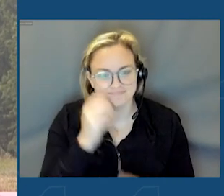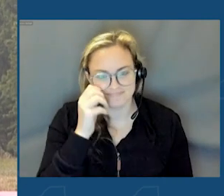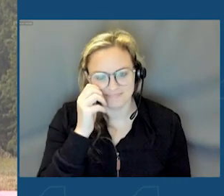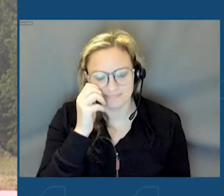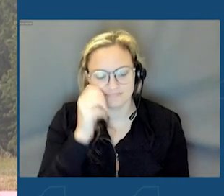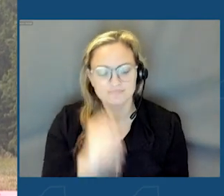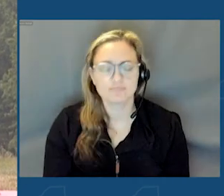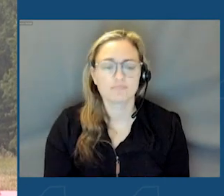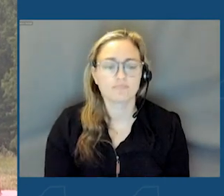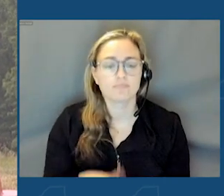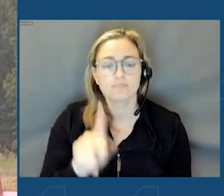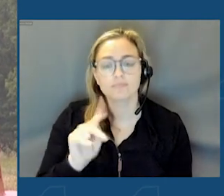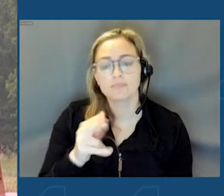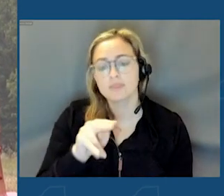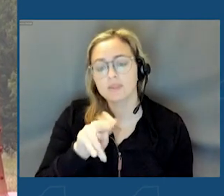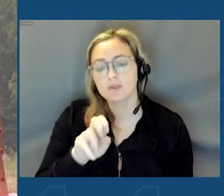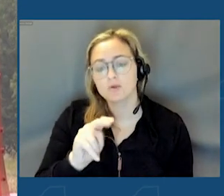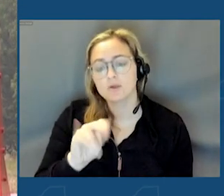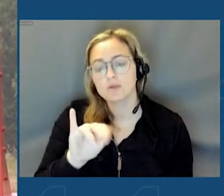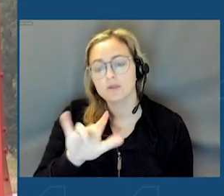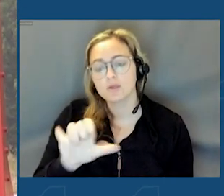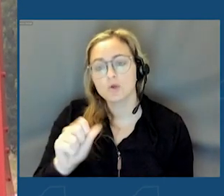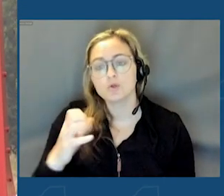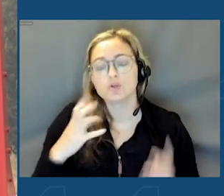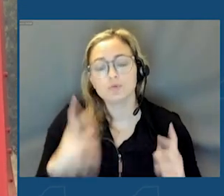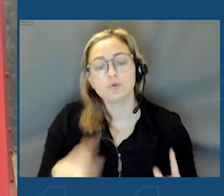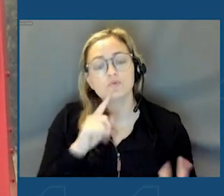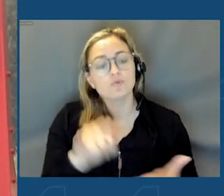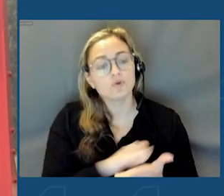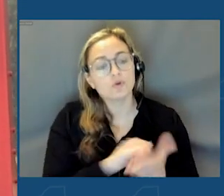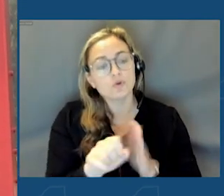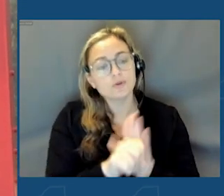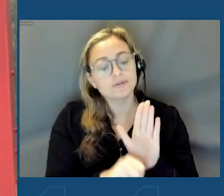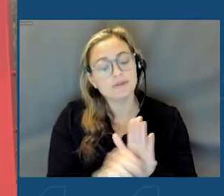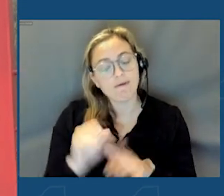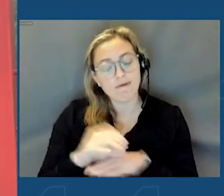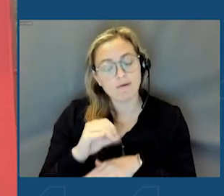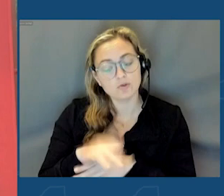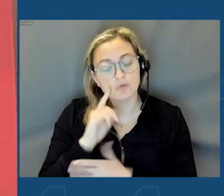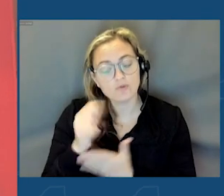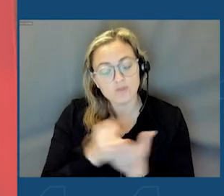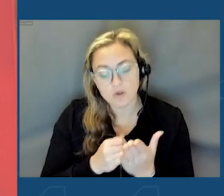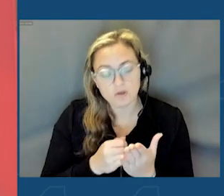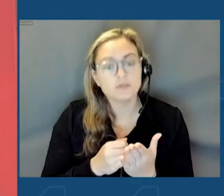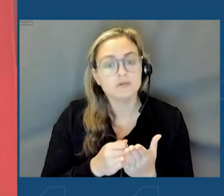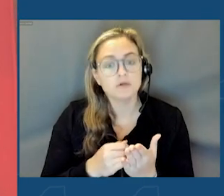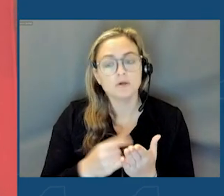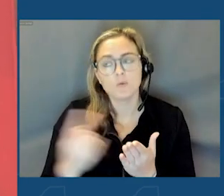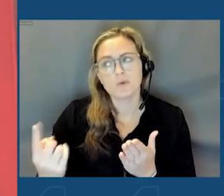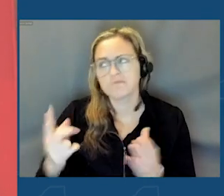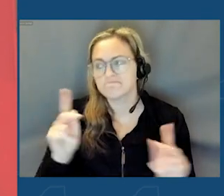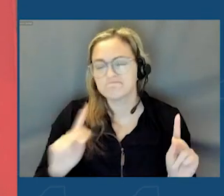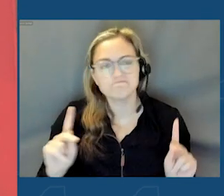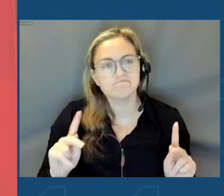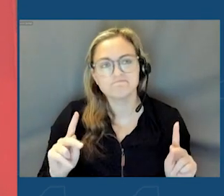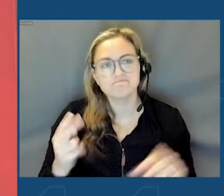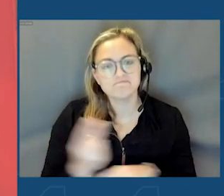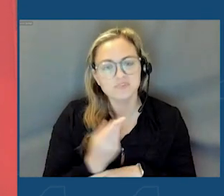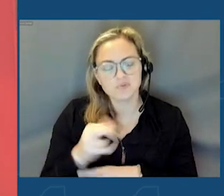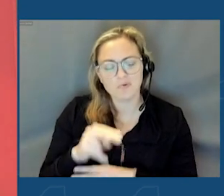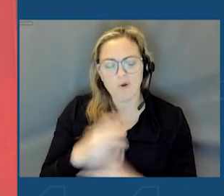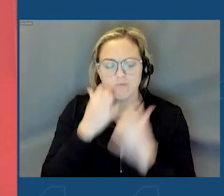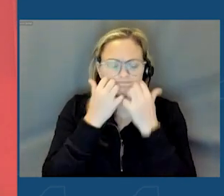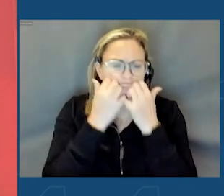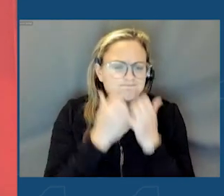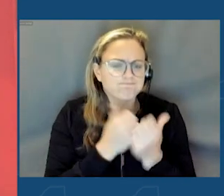We have Catherine Nichols, the chair of the New York State Council on the Arts, has joined us as well. Again, just one of those individuals who uses their own passion and their